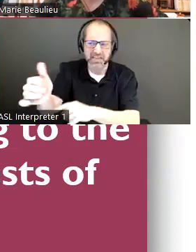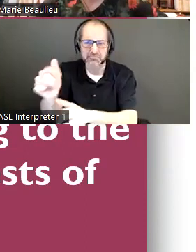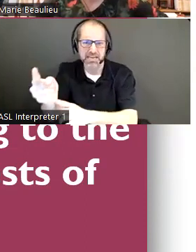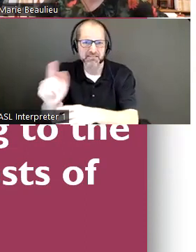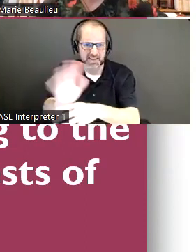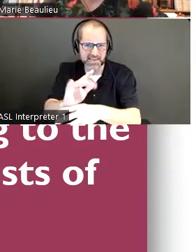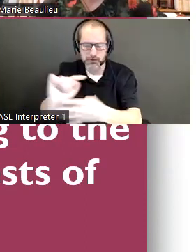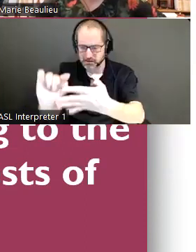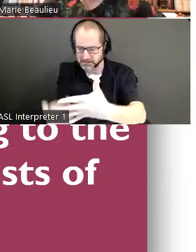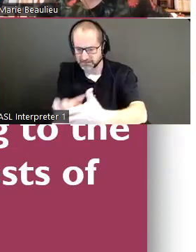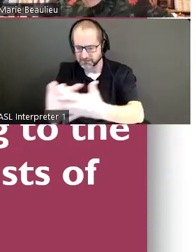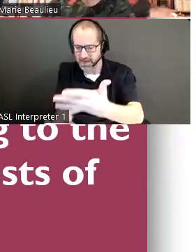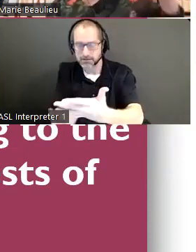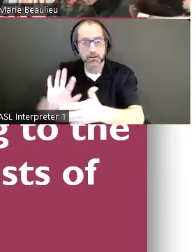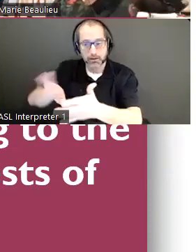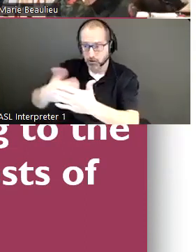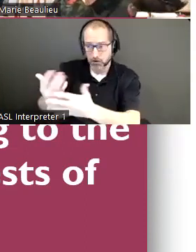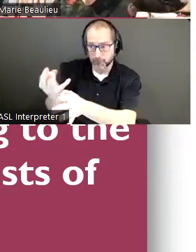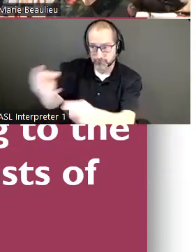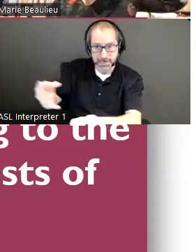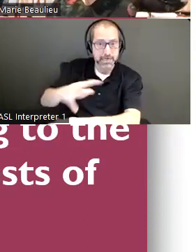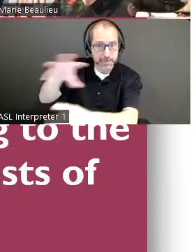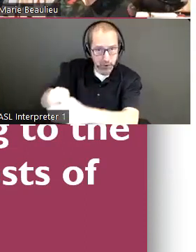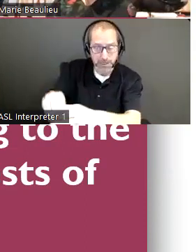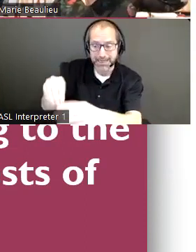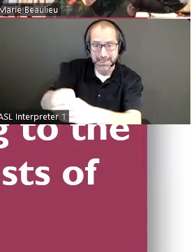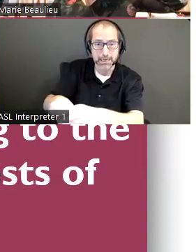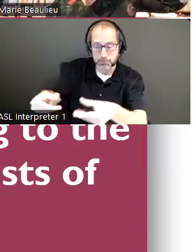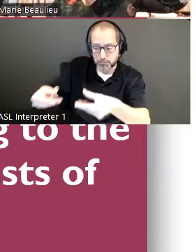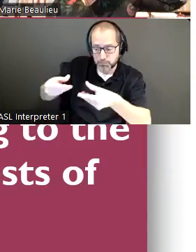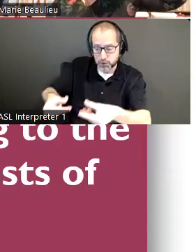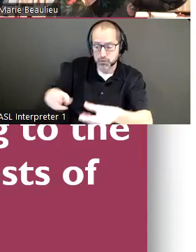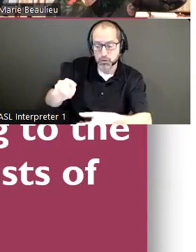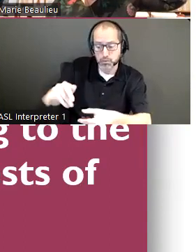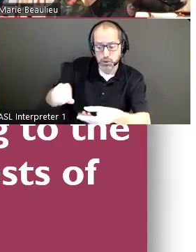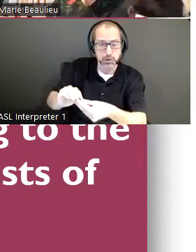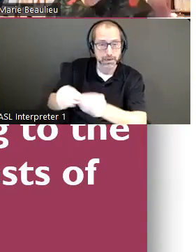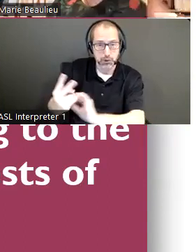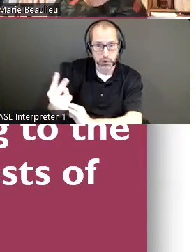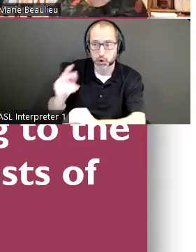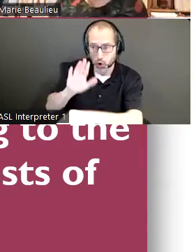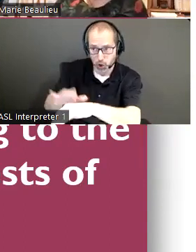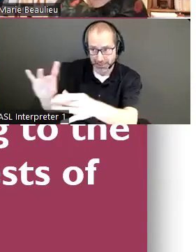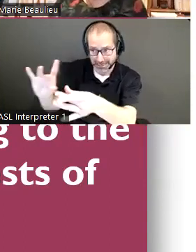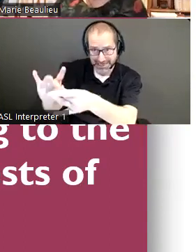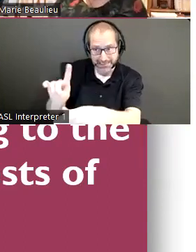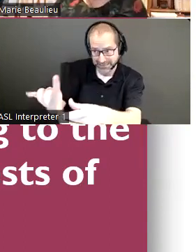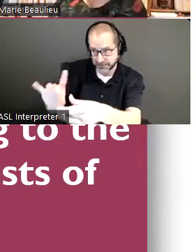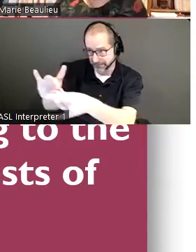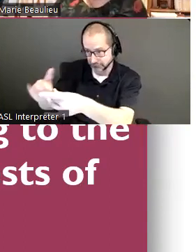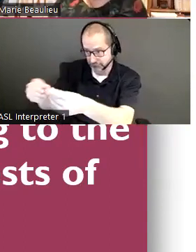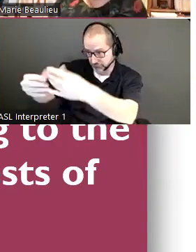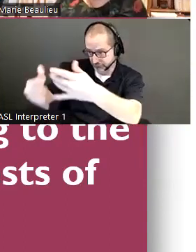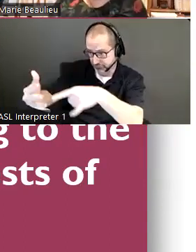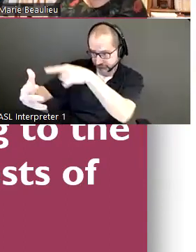and are included directly in module 2 via clickable links. So you have the 5 short